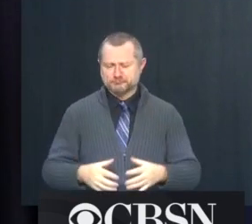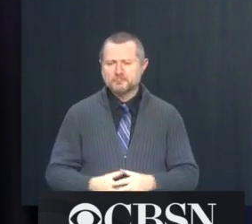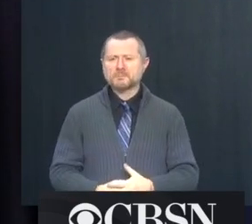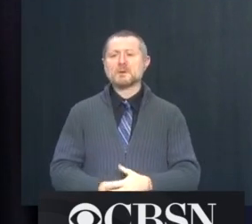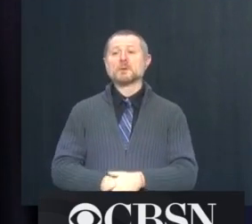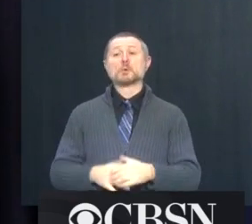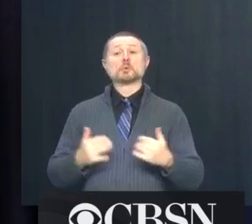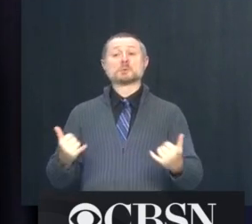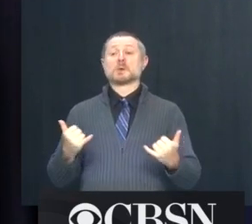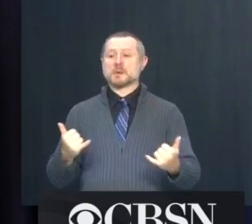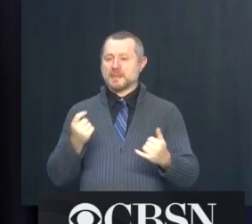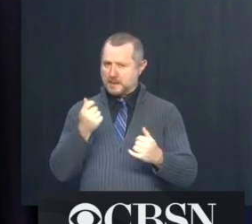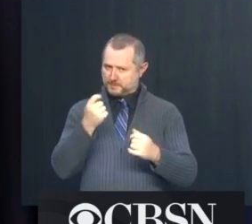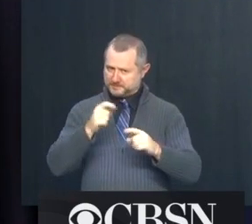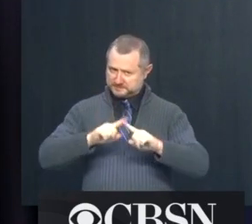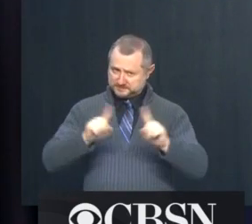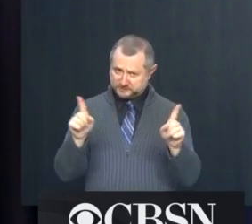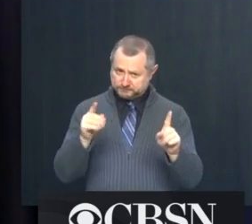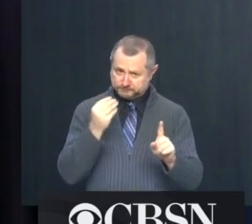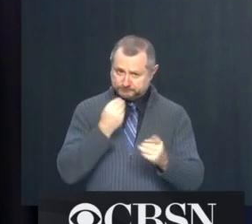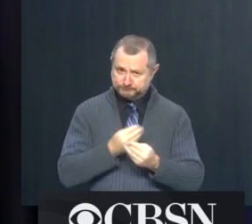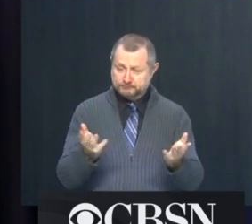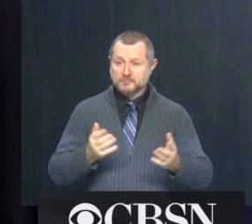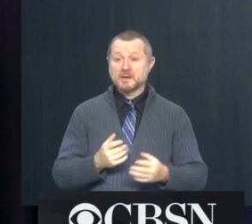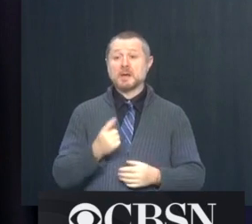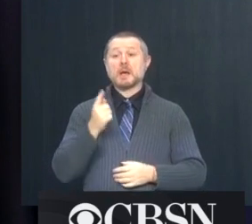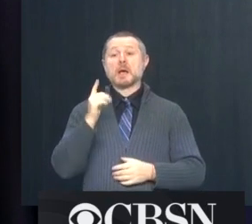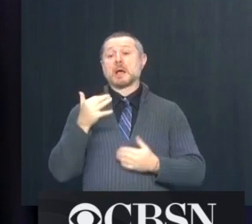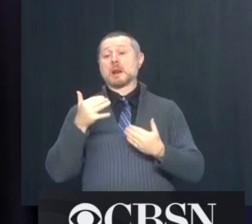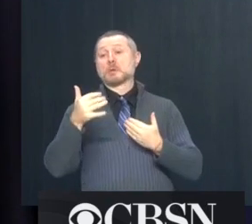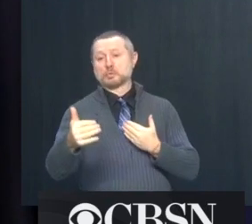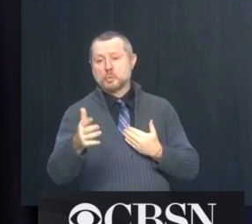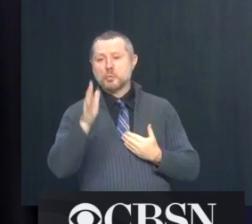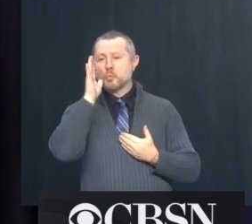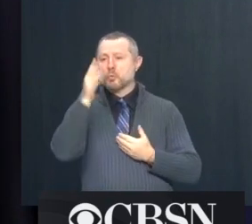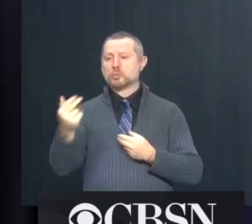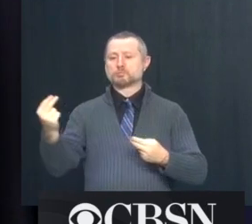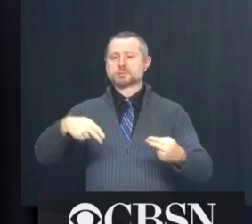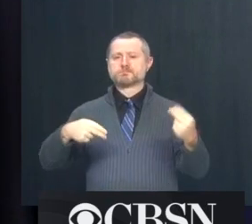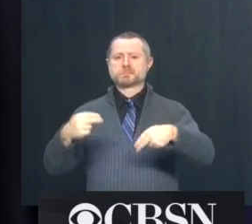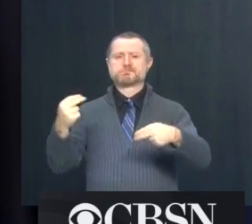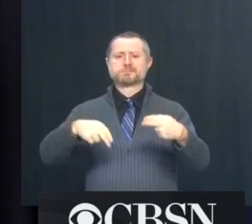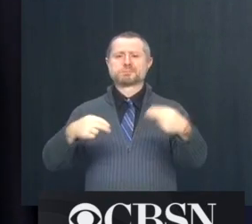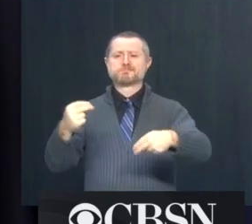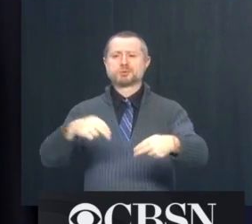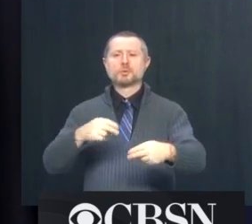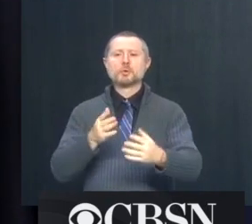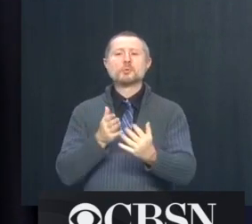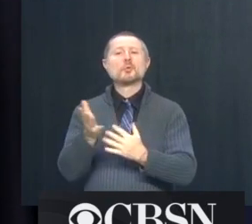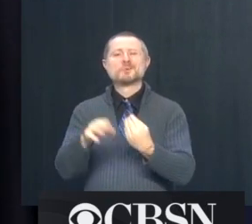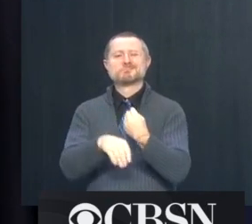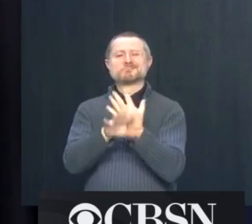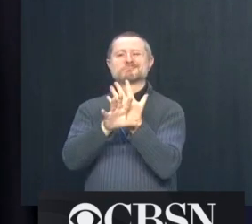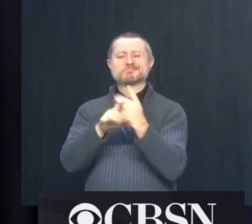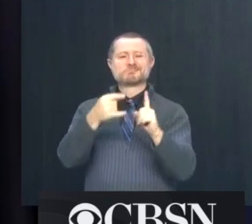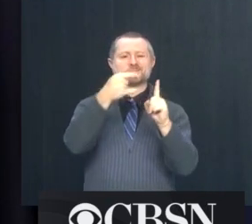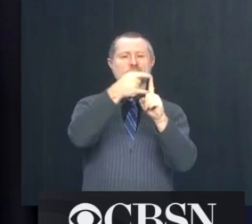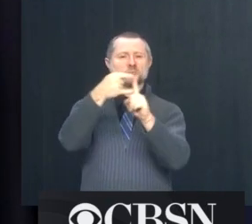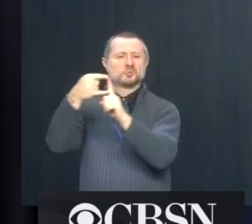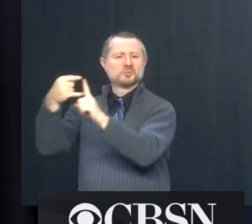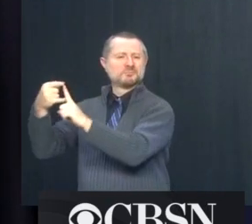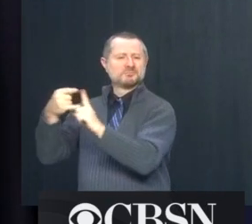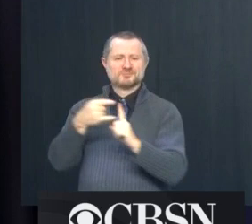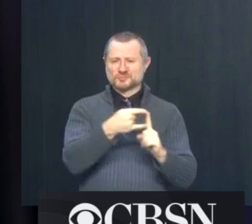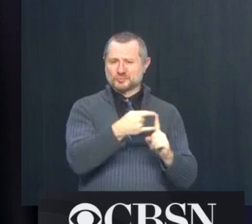different today. We will be joined by a number of participants on Zoom, and